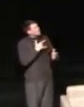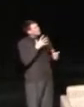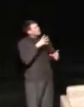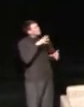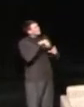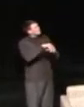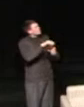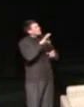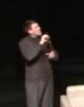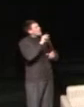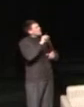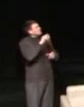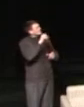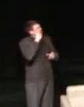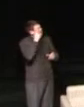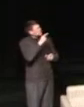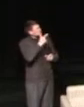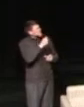decisions?